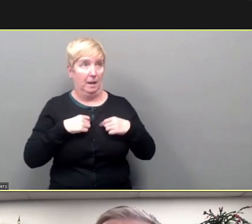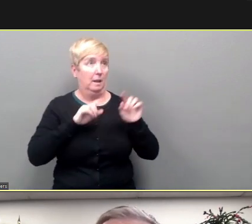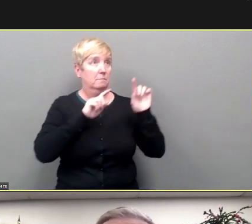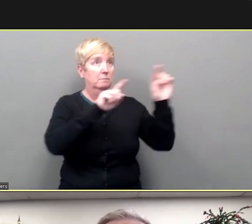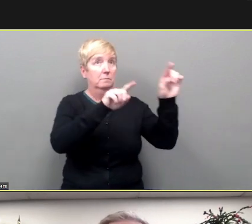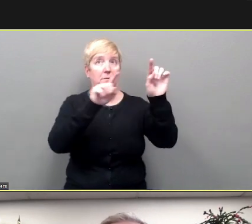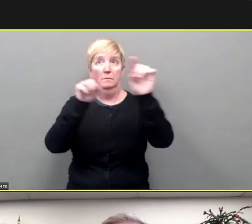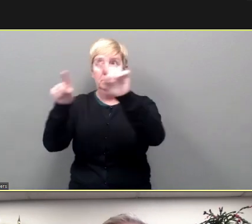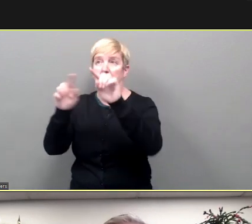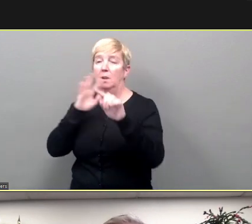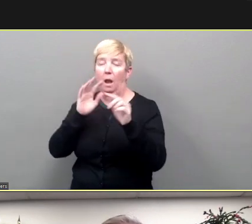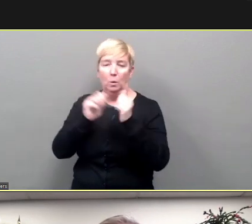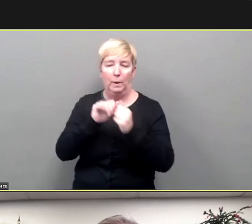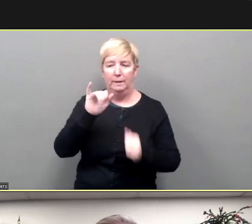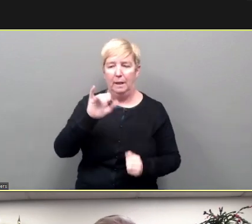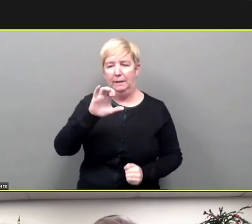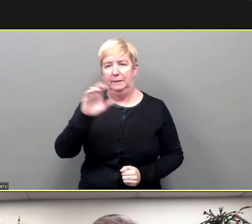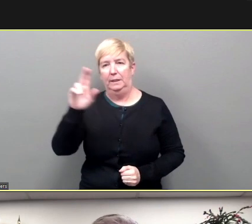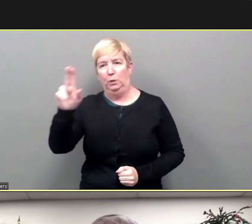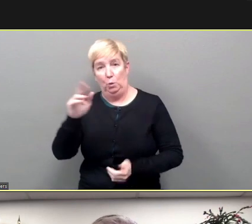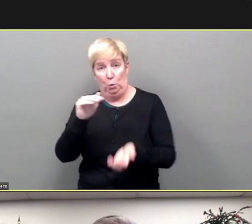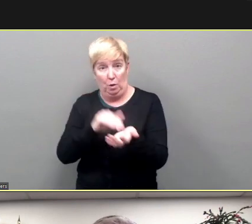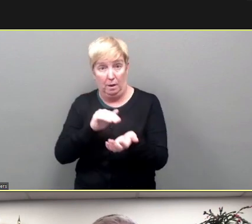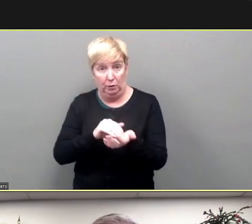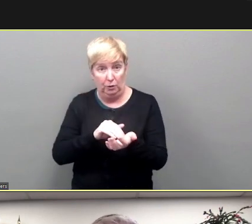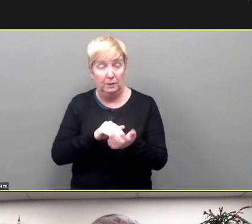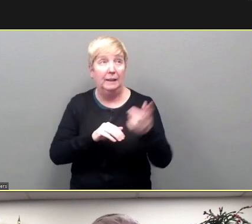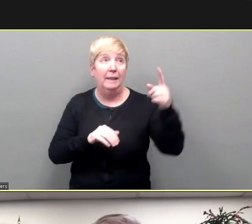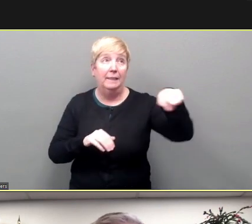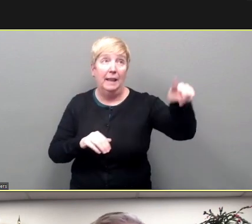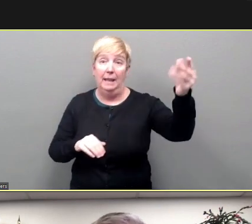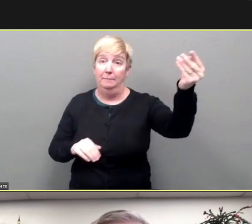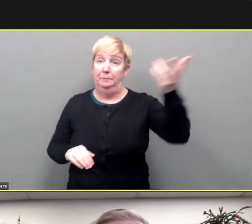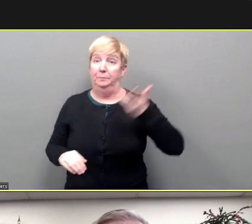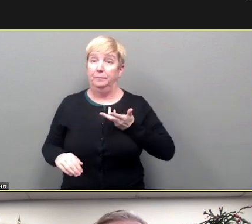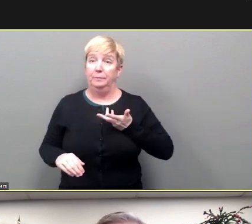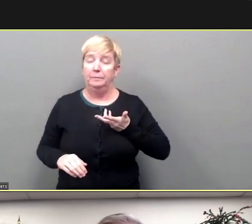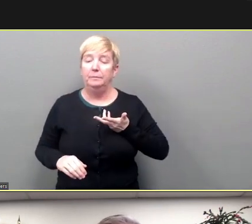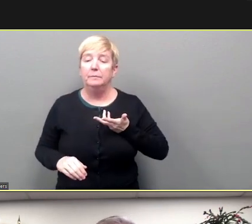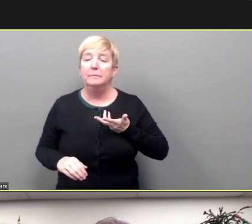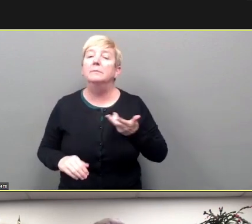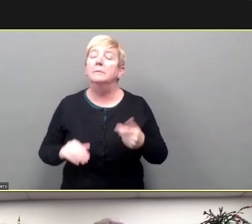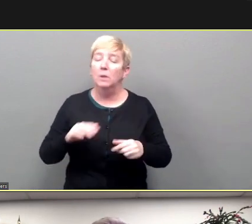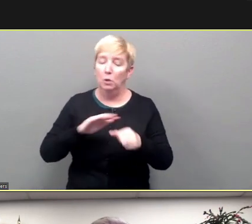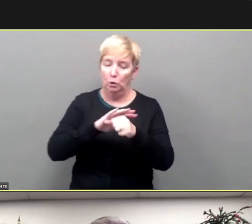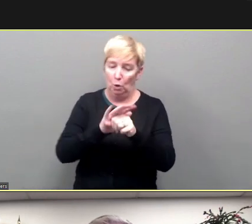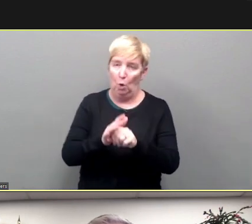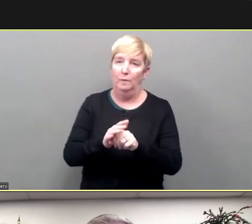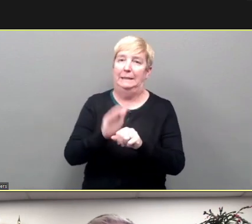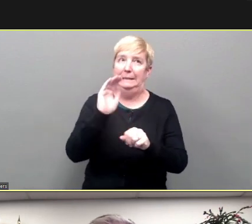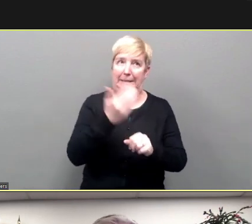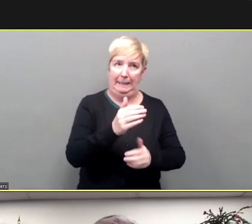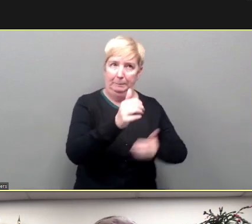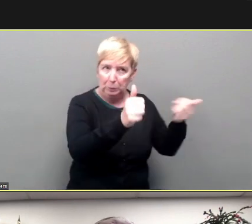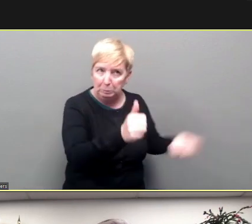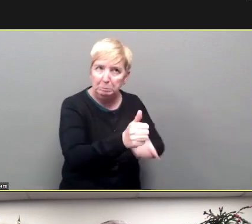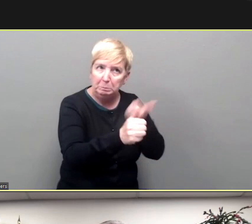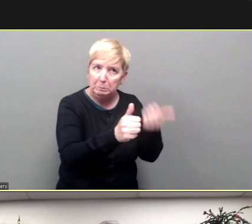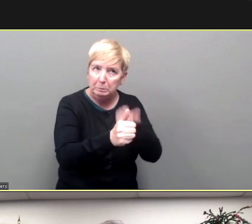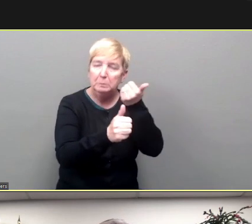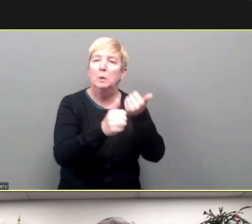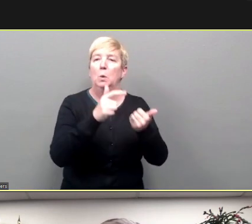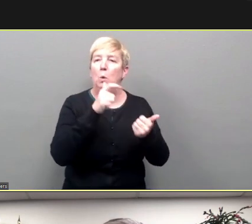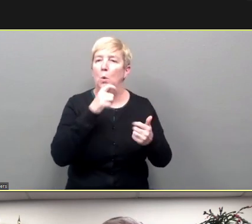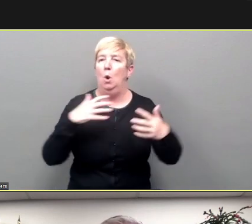care unit doctors, what they will tell you is COVID really seems to go after obese people. And so